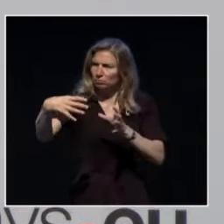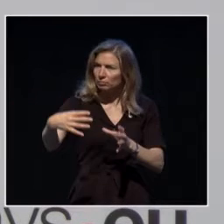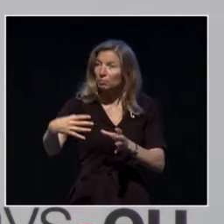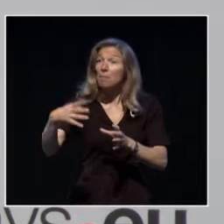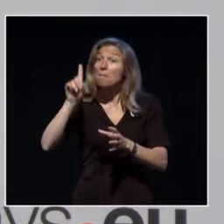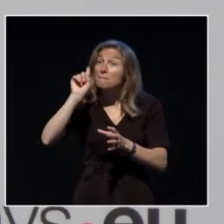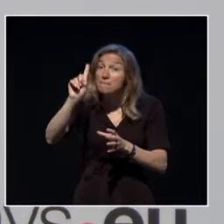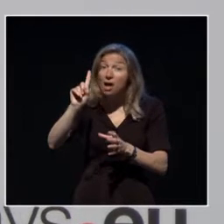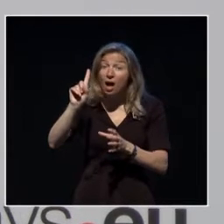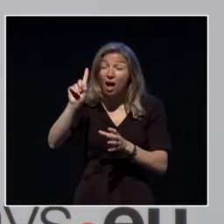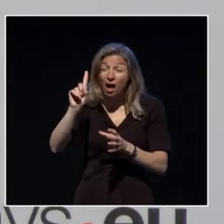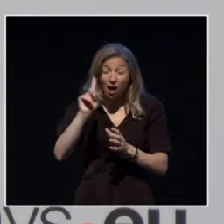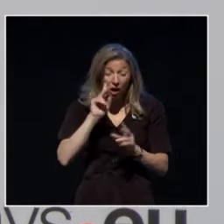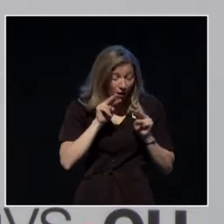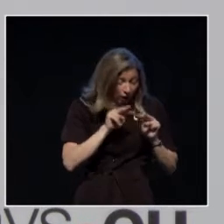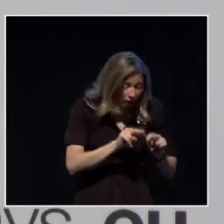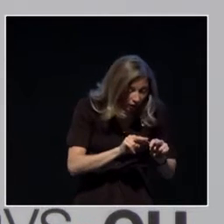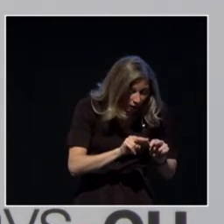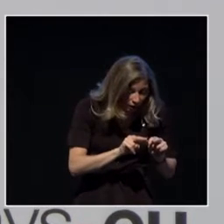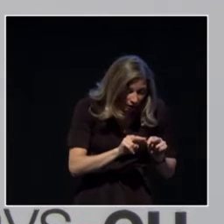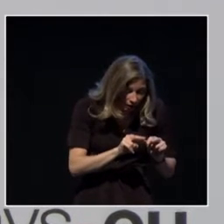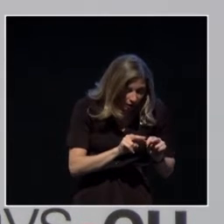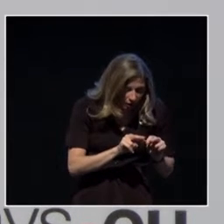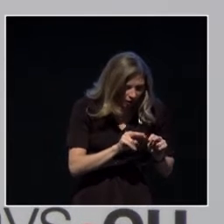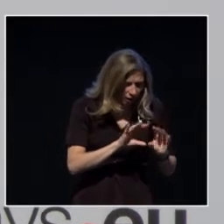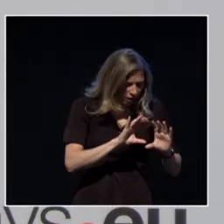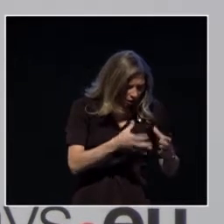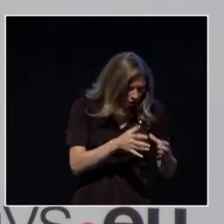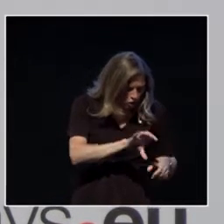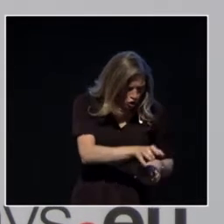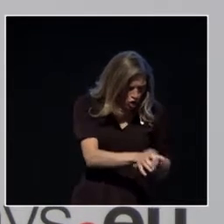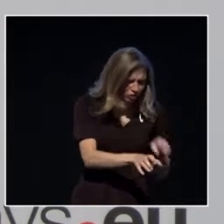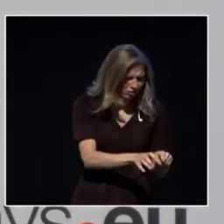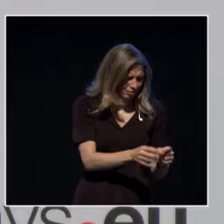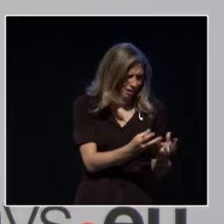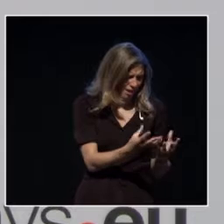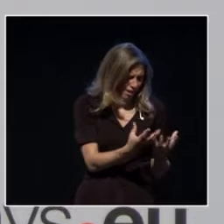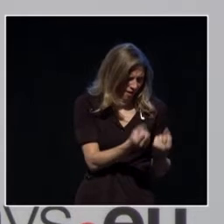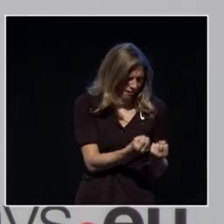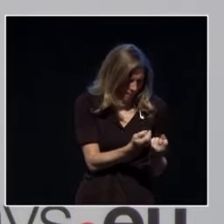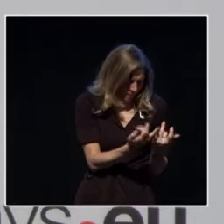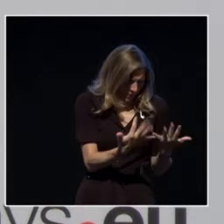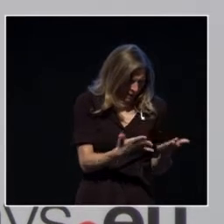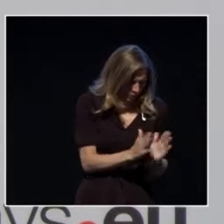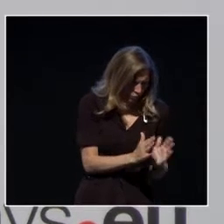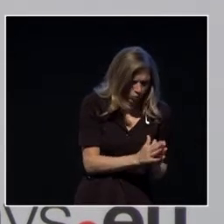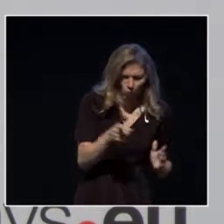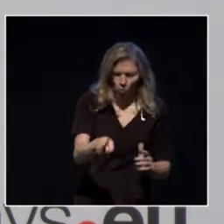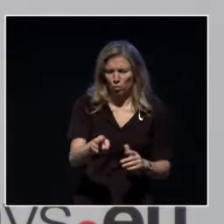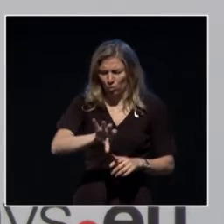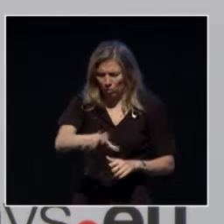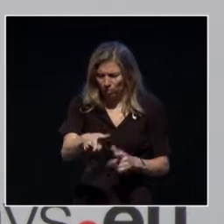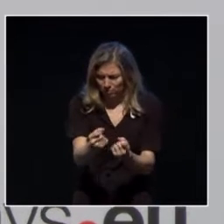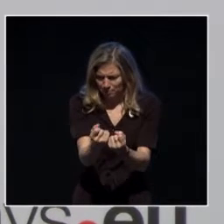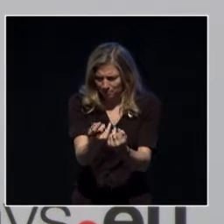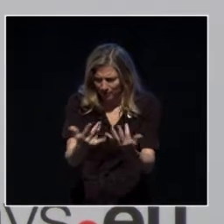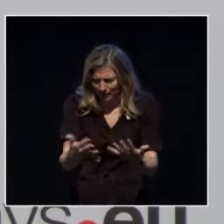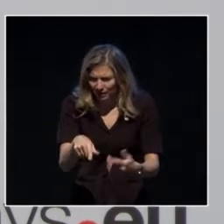very small businesses in any country. In Europe or the United States or Africa or any place